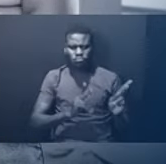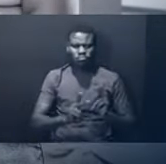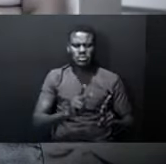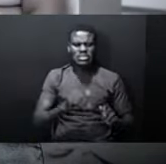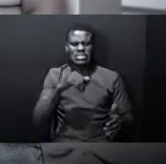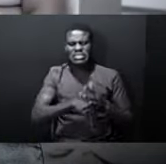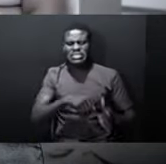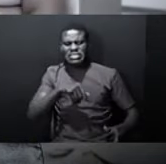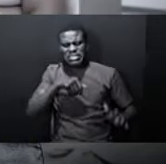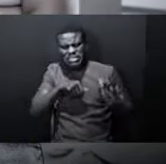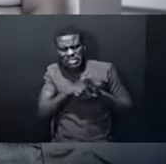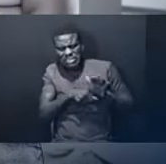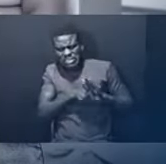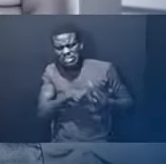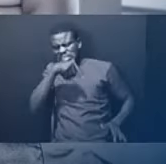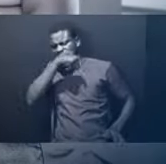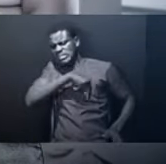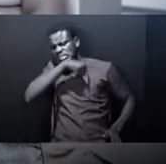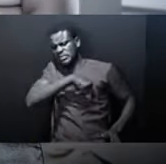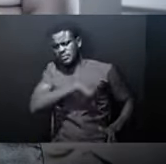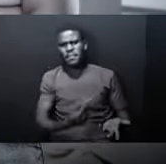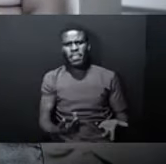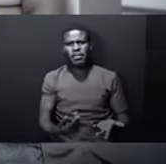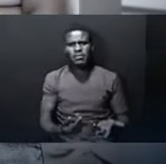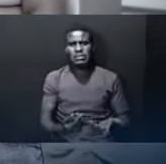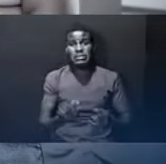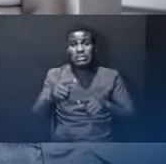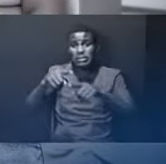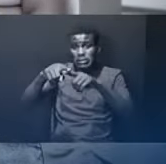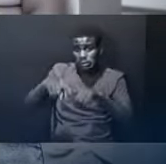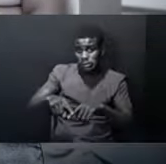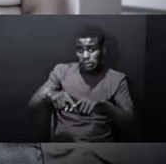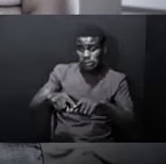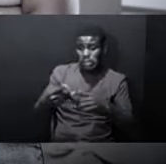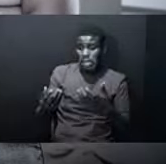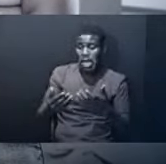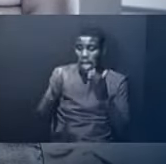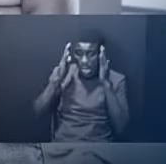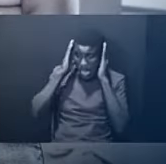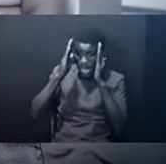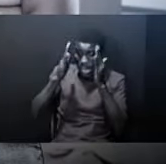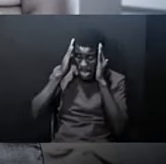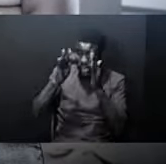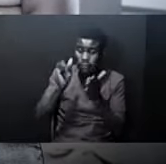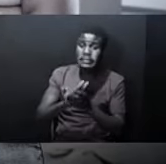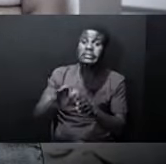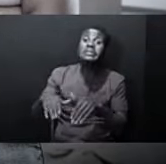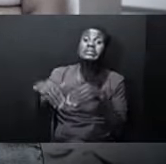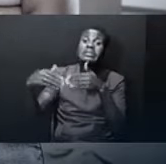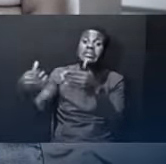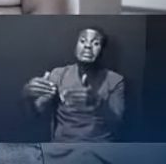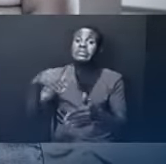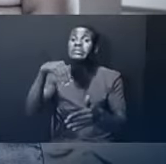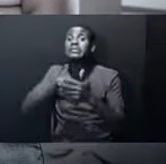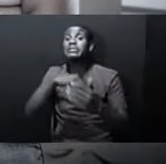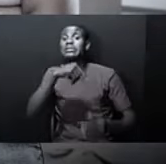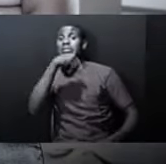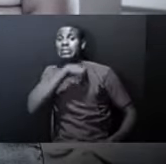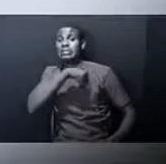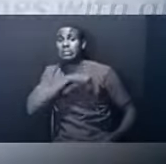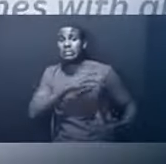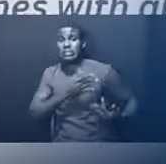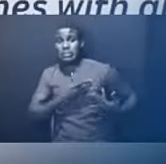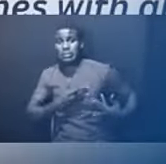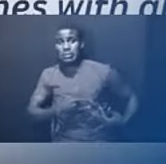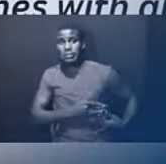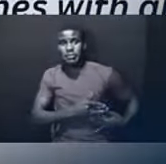hidden man. But depending on the space of concentration you give to it in your heart,